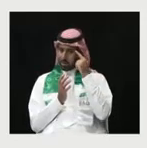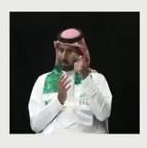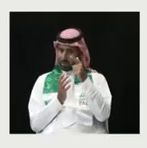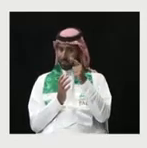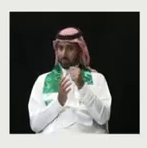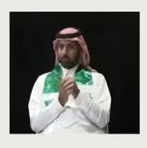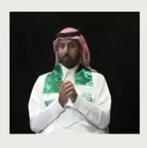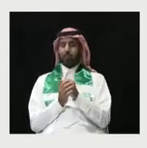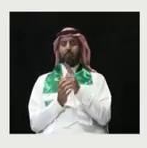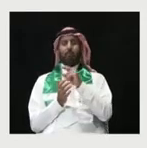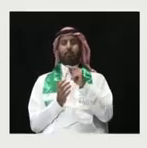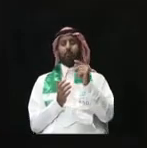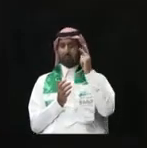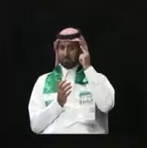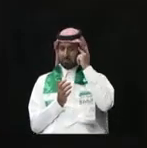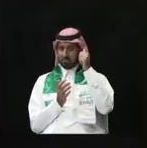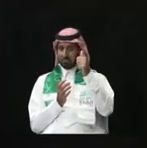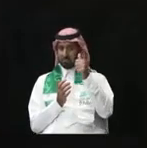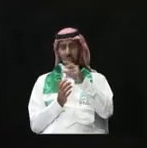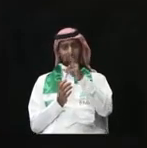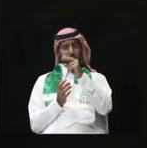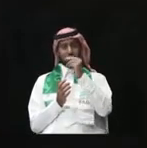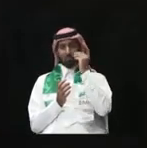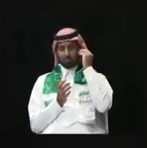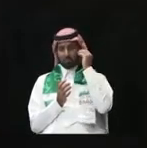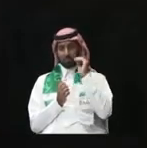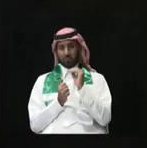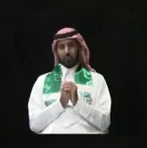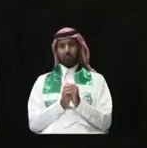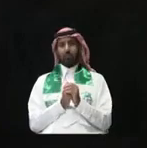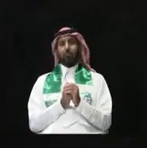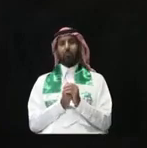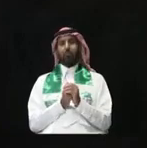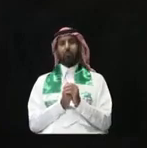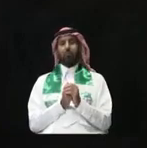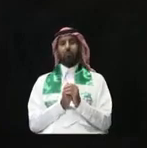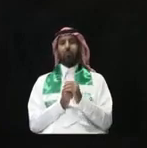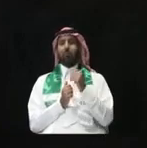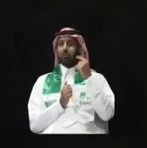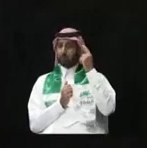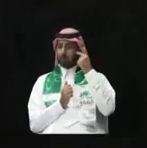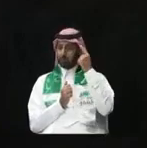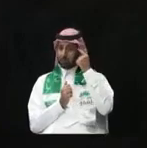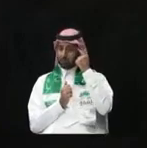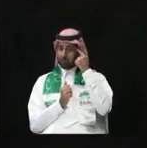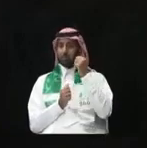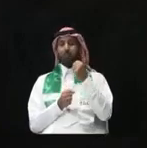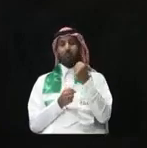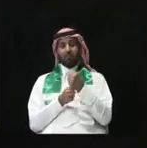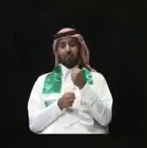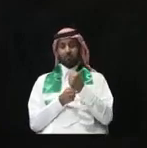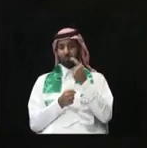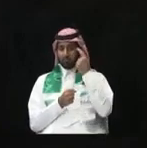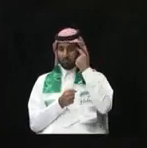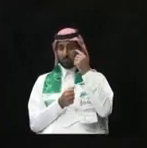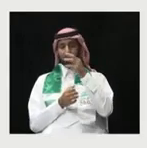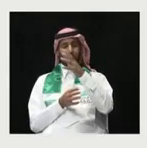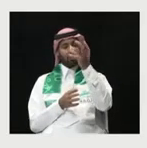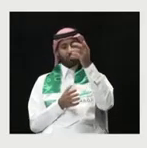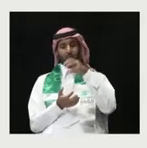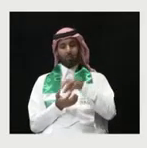are having better ideas than the ones that I have got. Think about an event that has